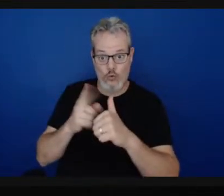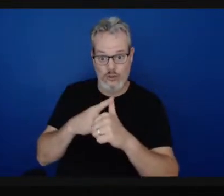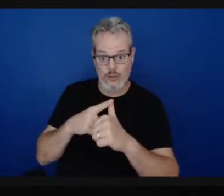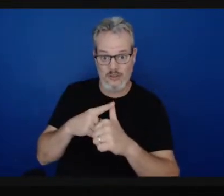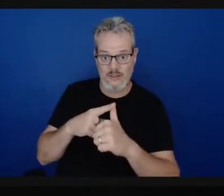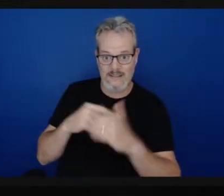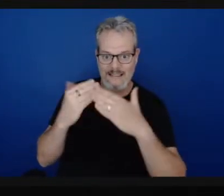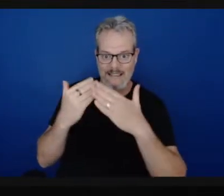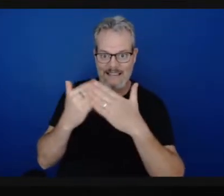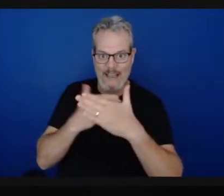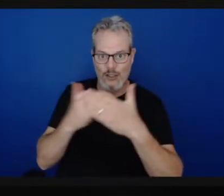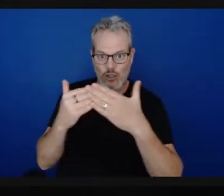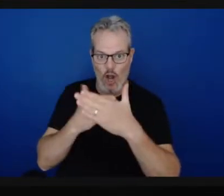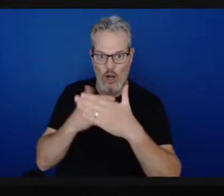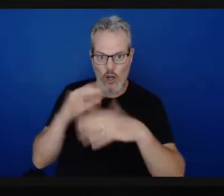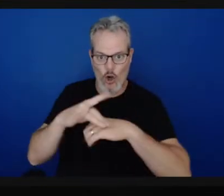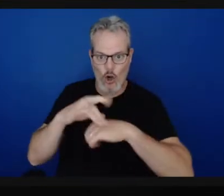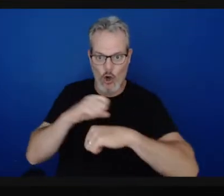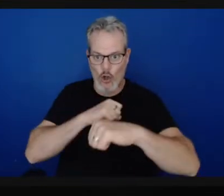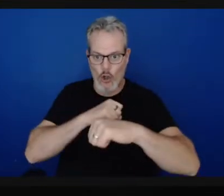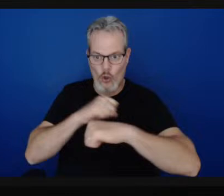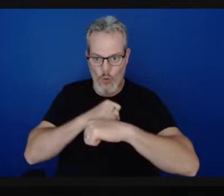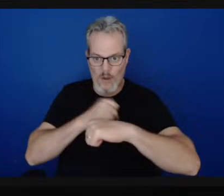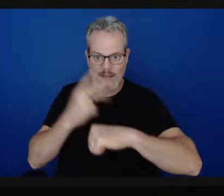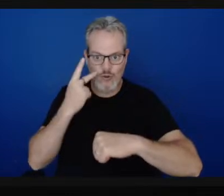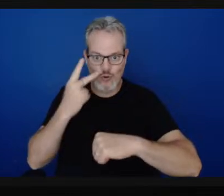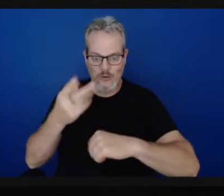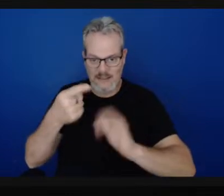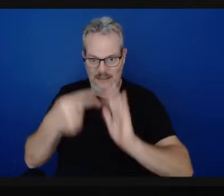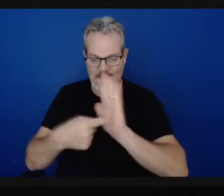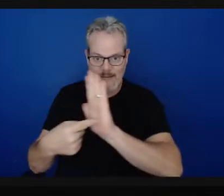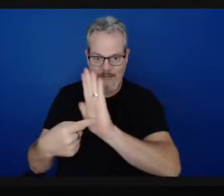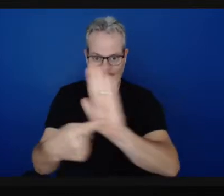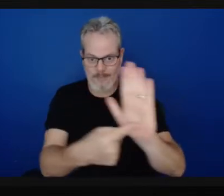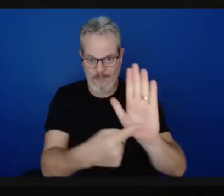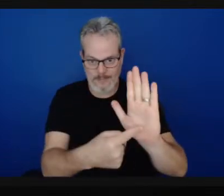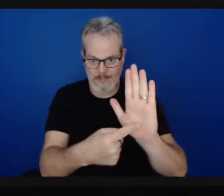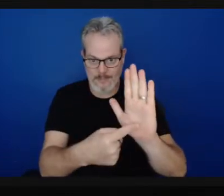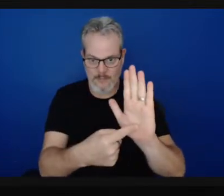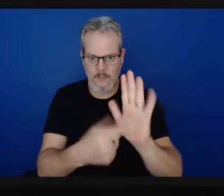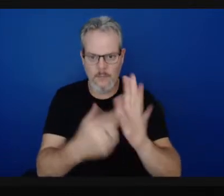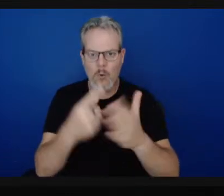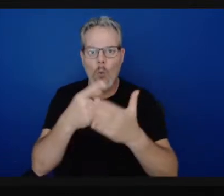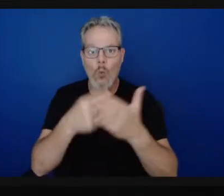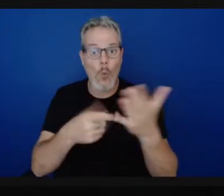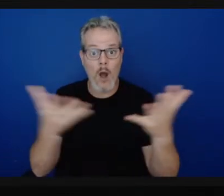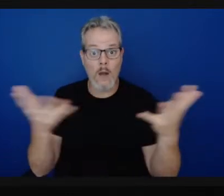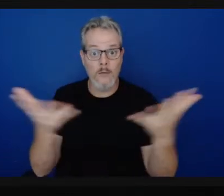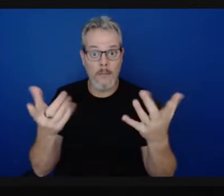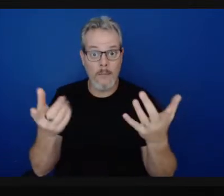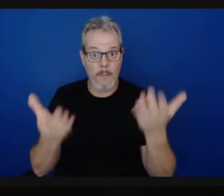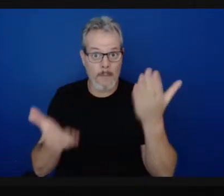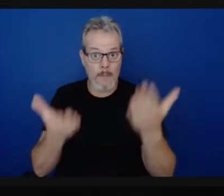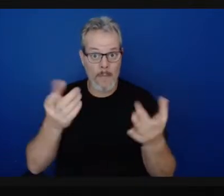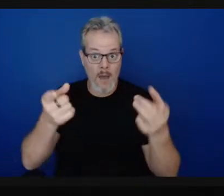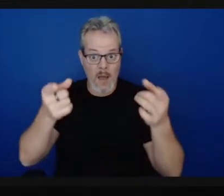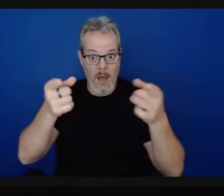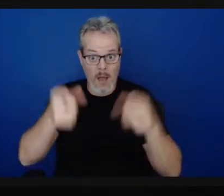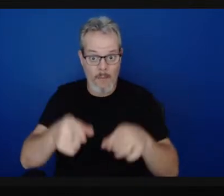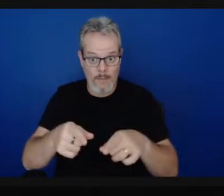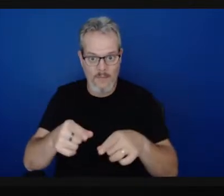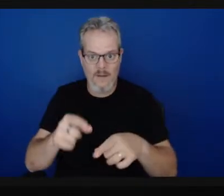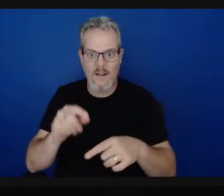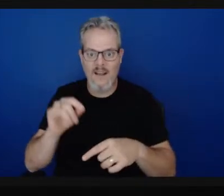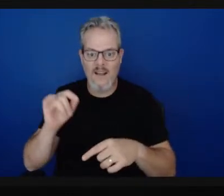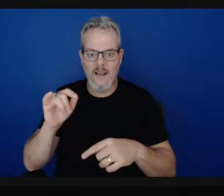earthquakes cross section here. What could happen is if you're pushing over